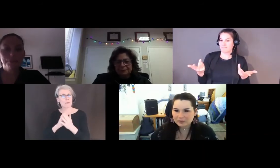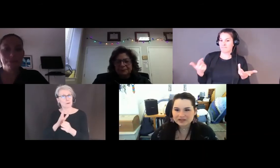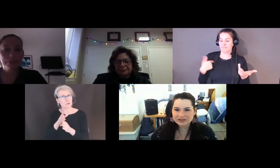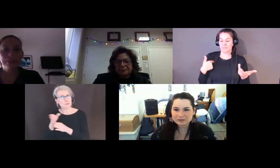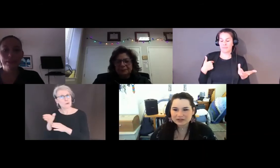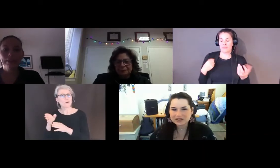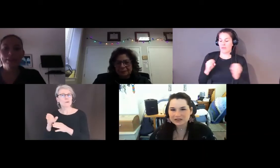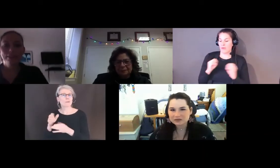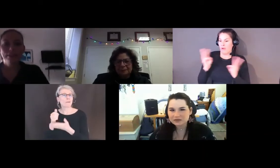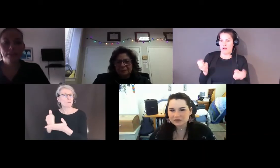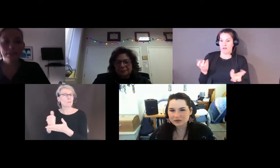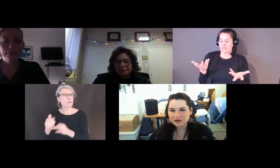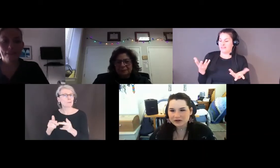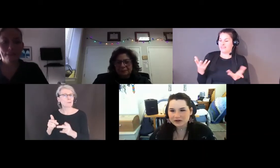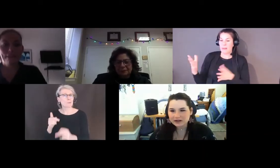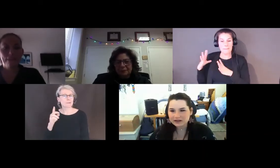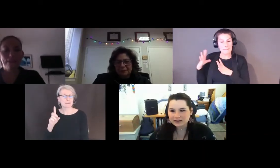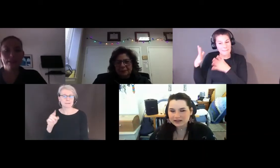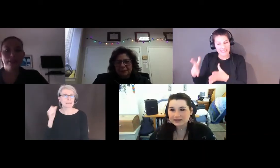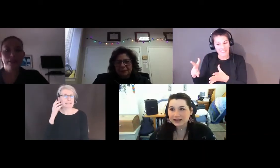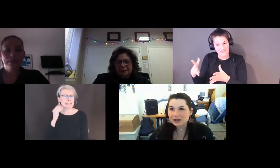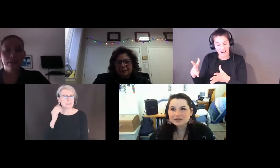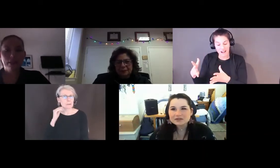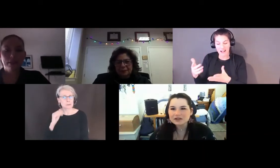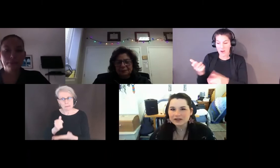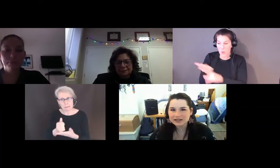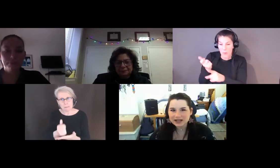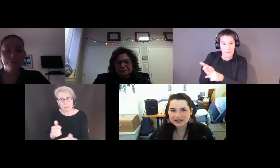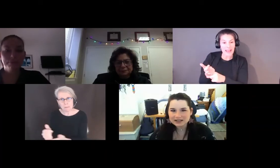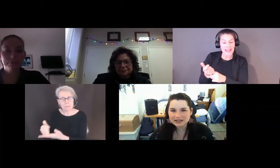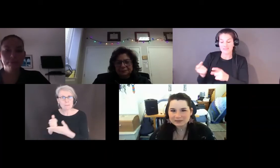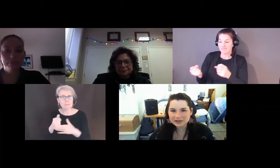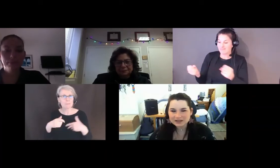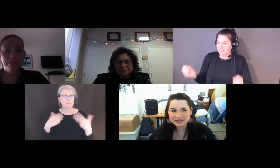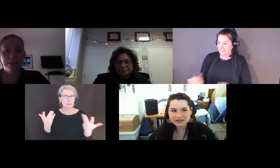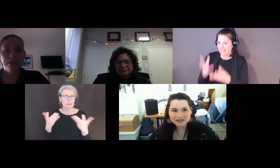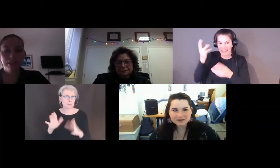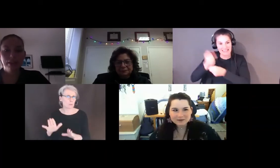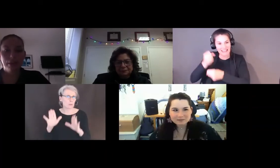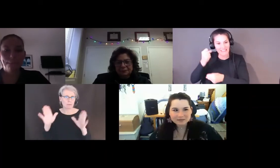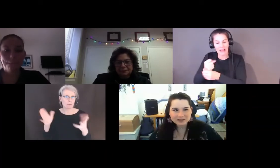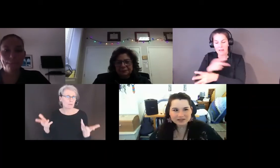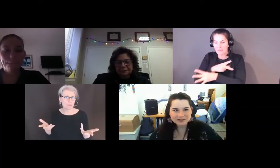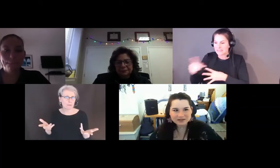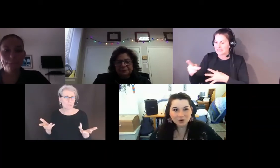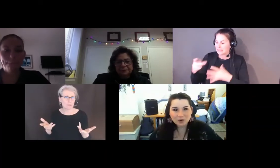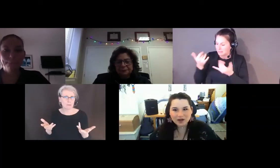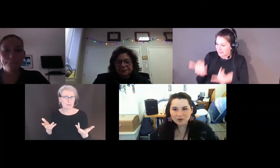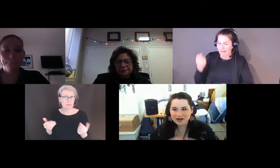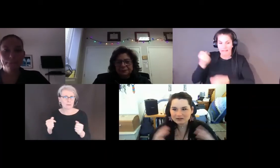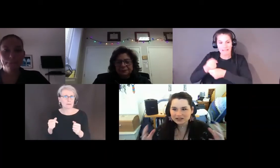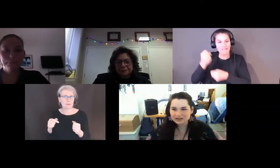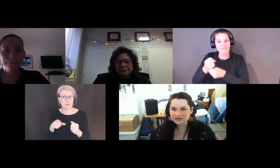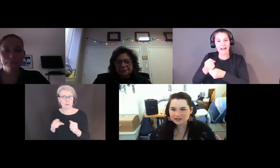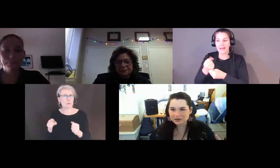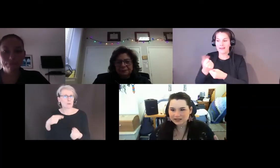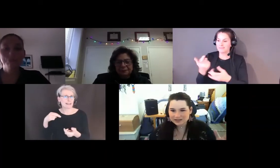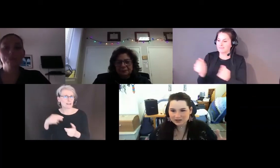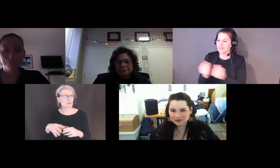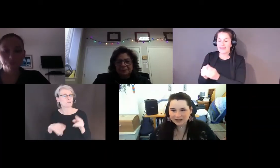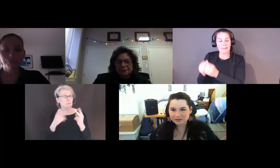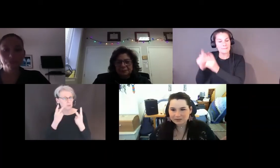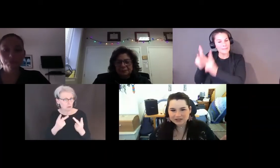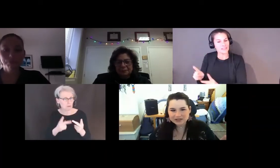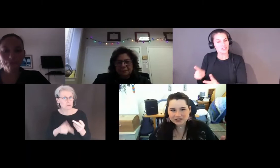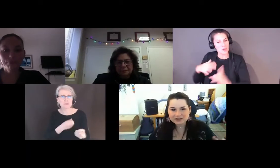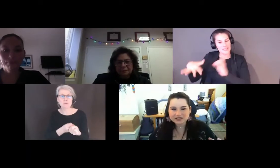other people with disabilities going forward. I think that is absolutely fantastic because it's so well-rounded, and so it's